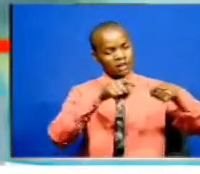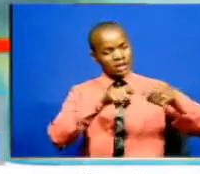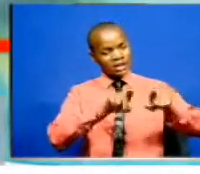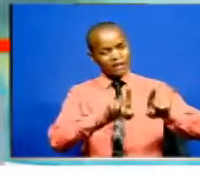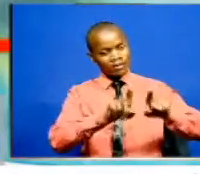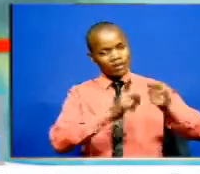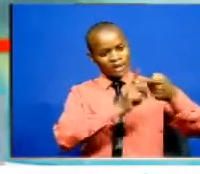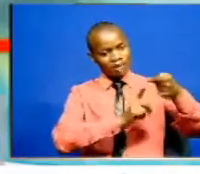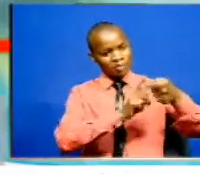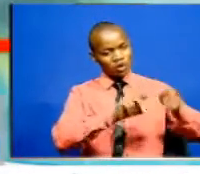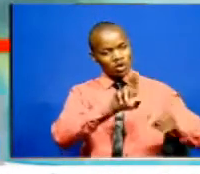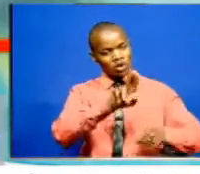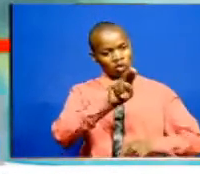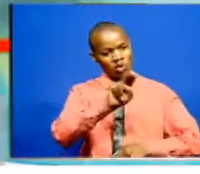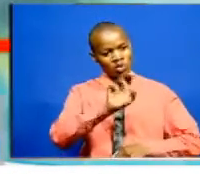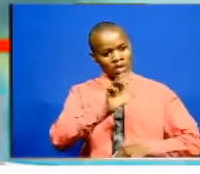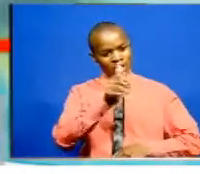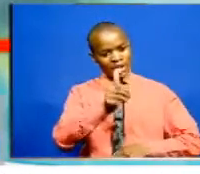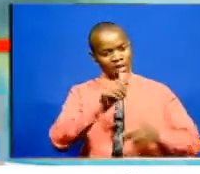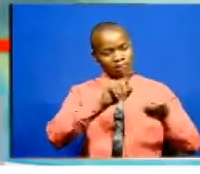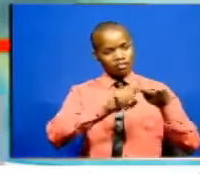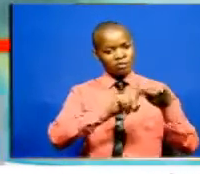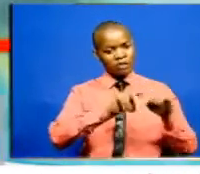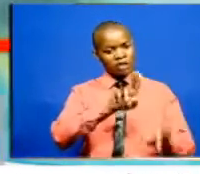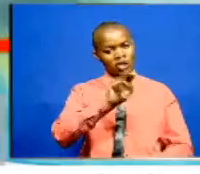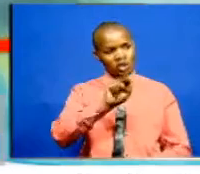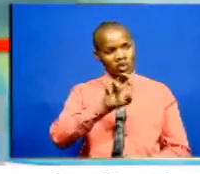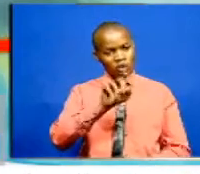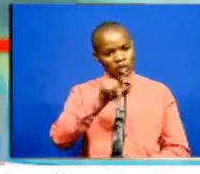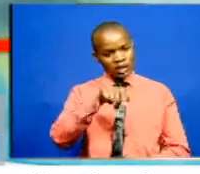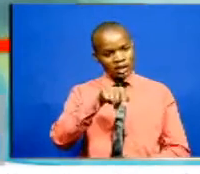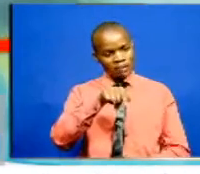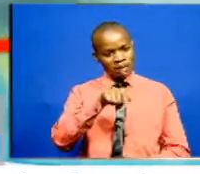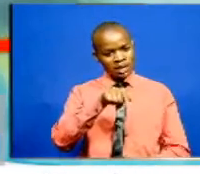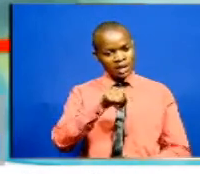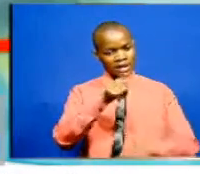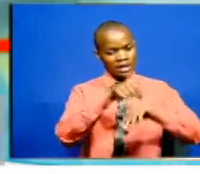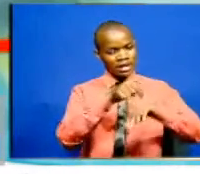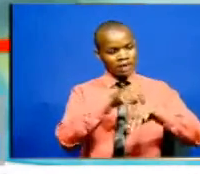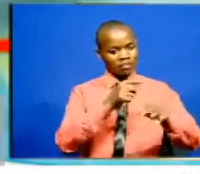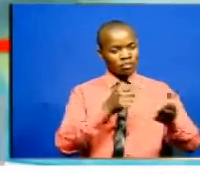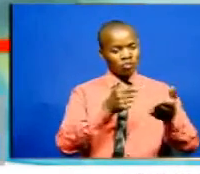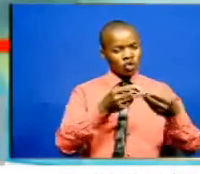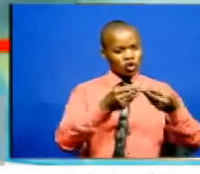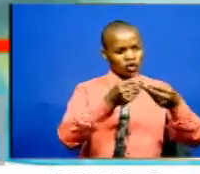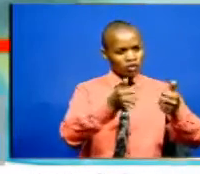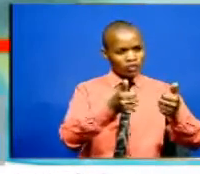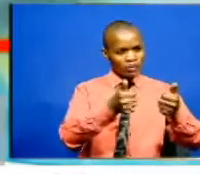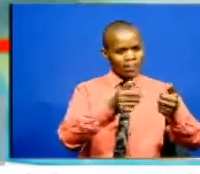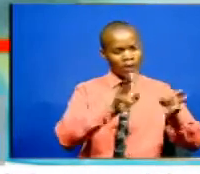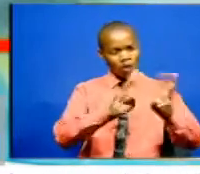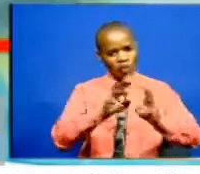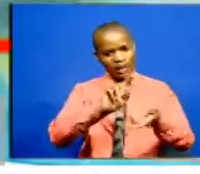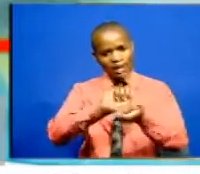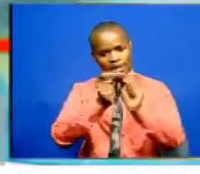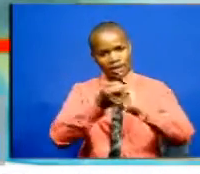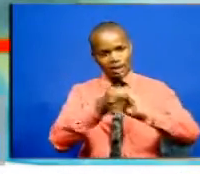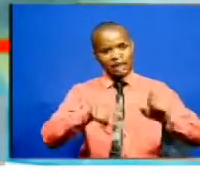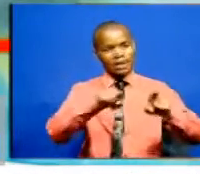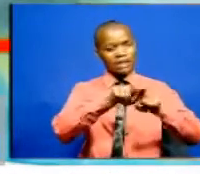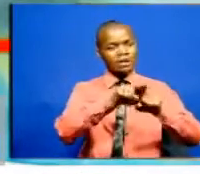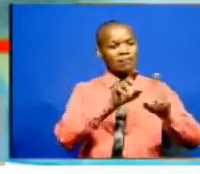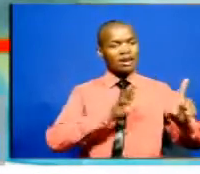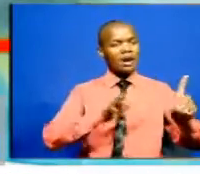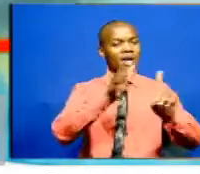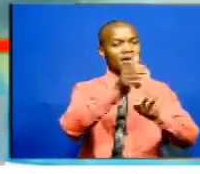and as UNEP, in addressing climate change, pollution, and of course achieving that